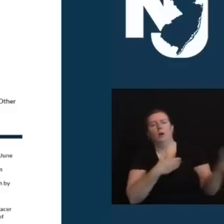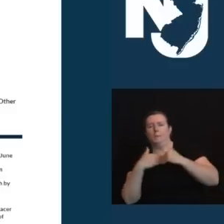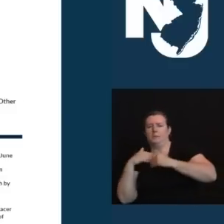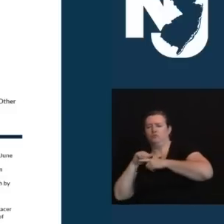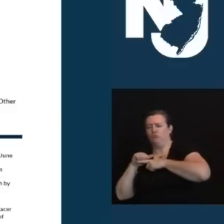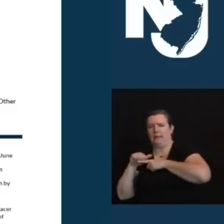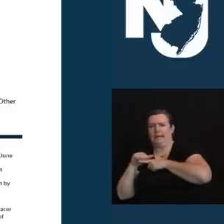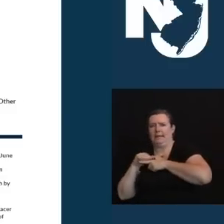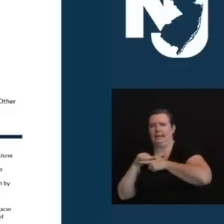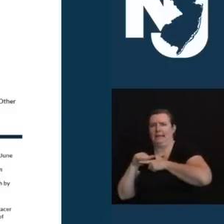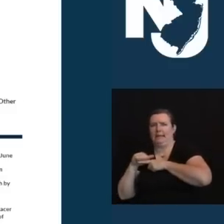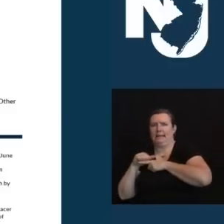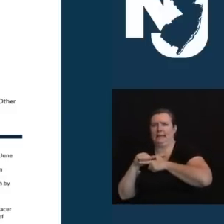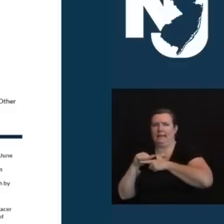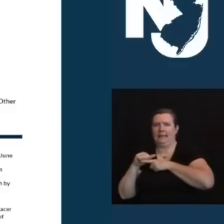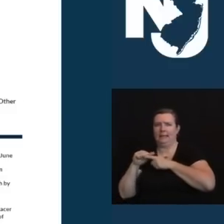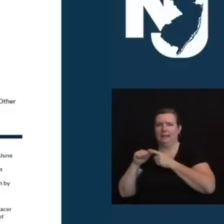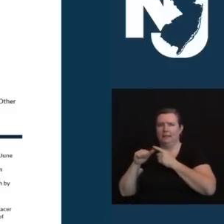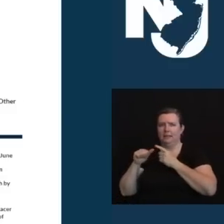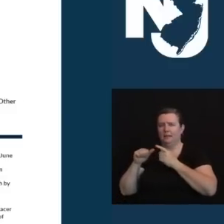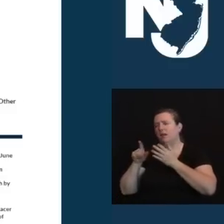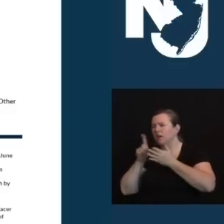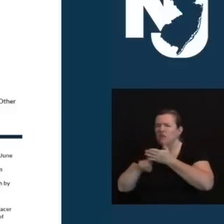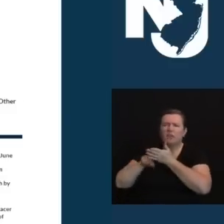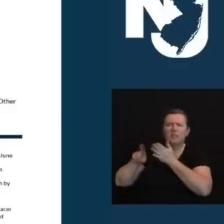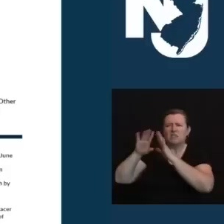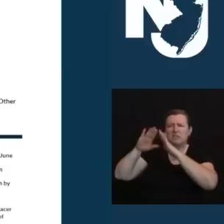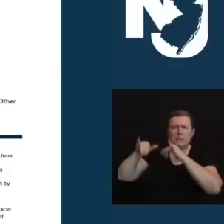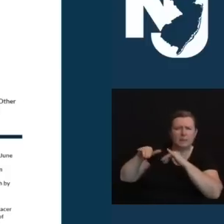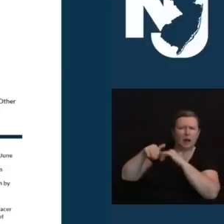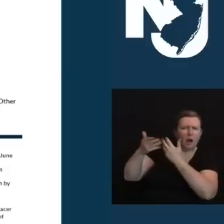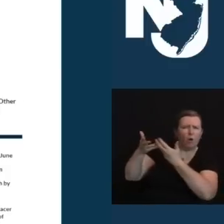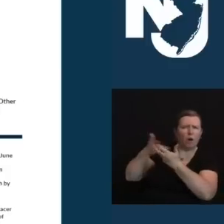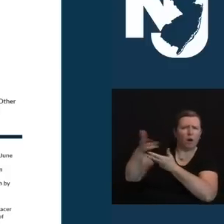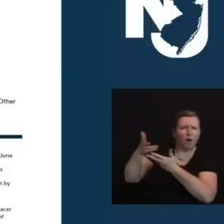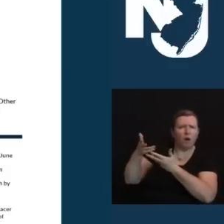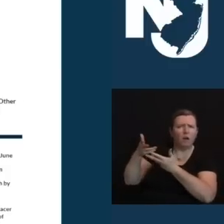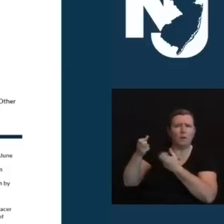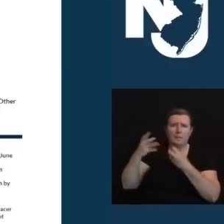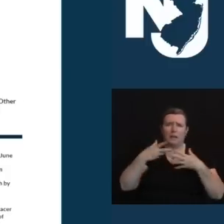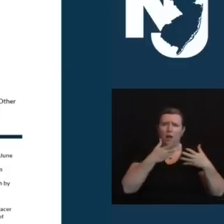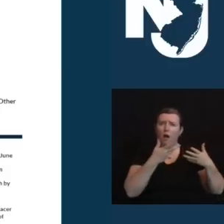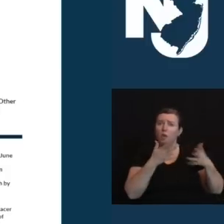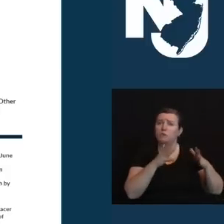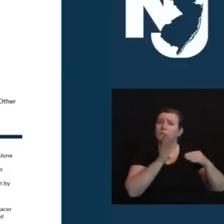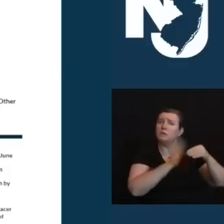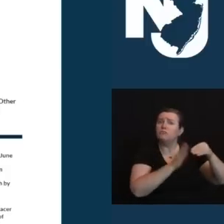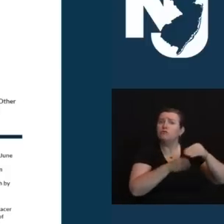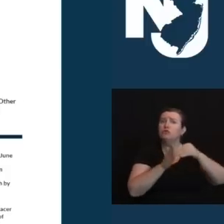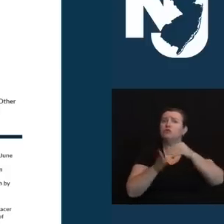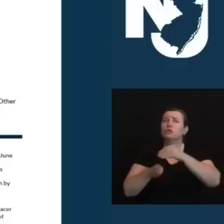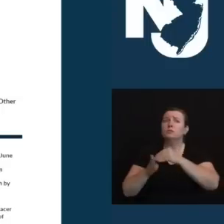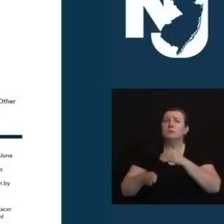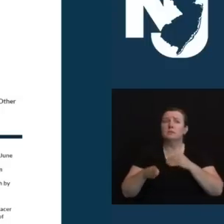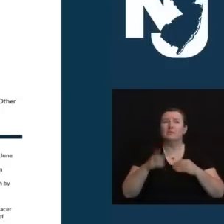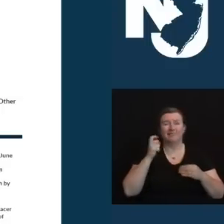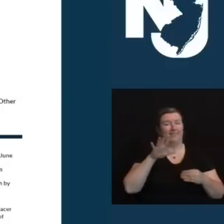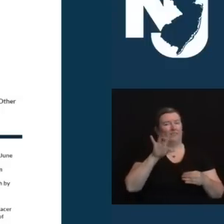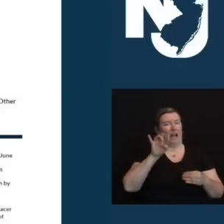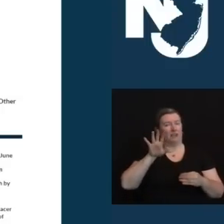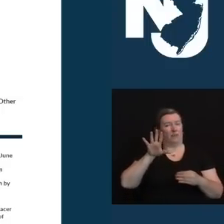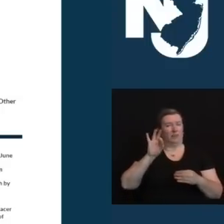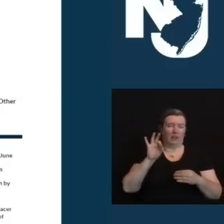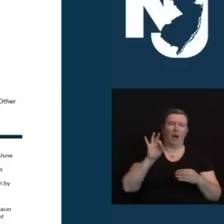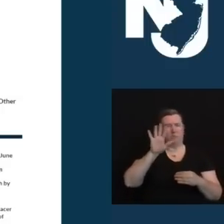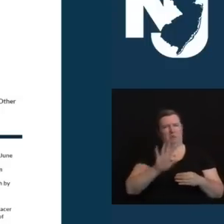system, with more than 600 of those now having completed their training. That 859 is the approximately